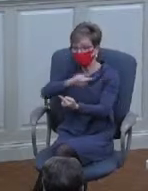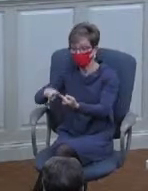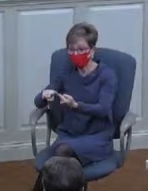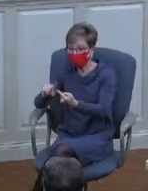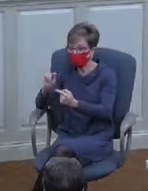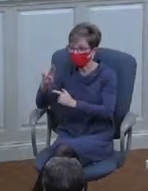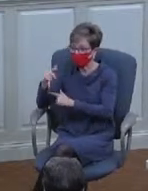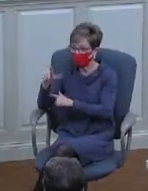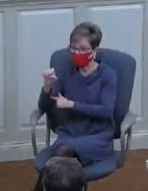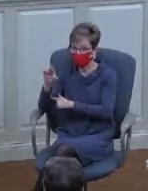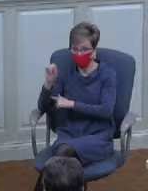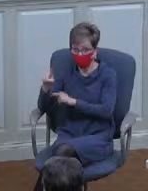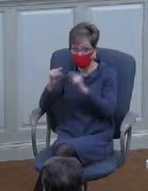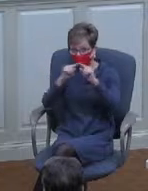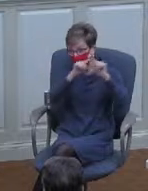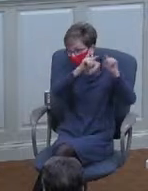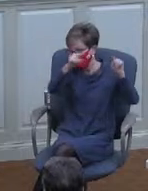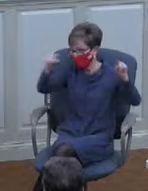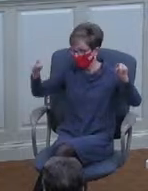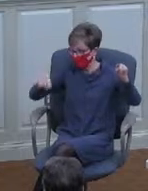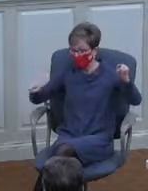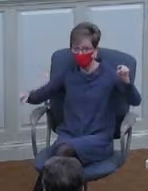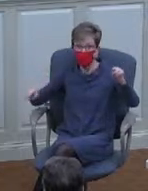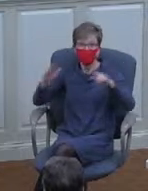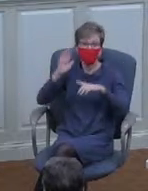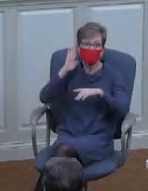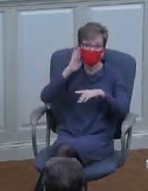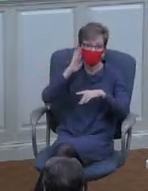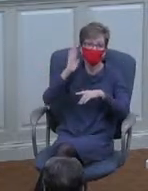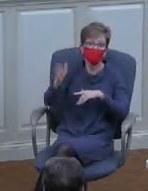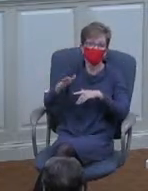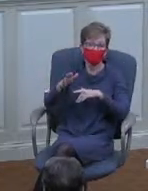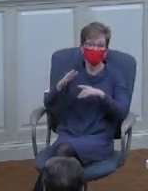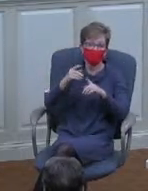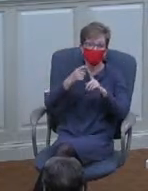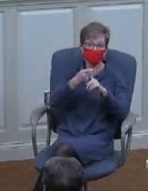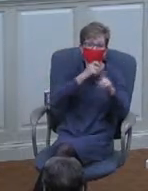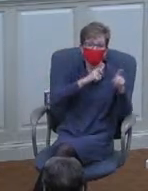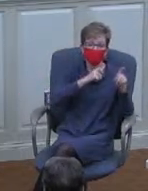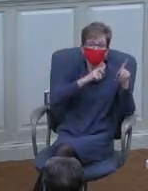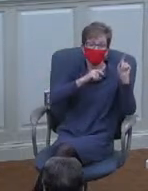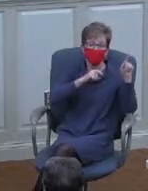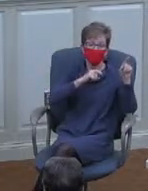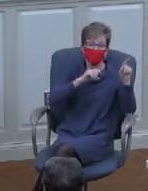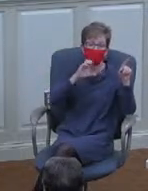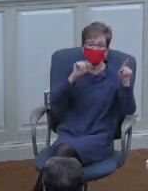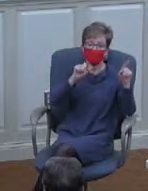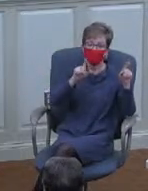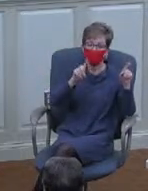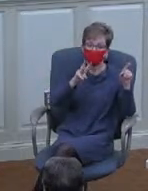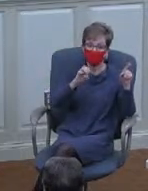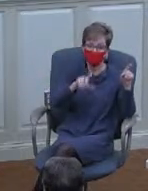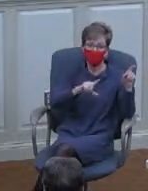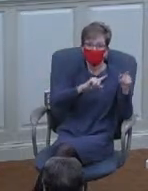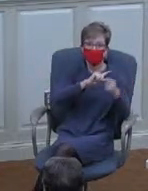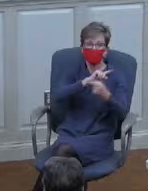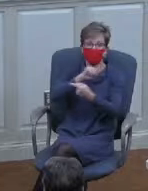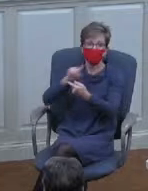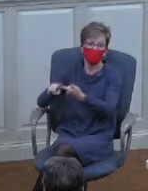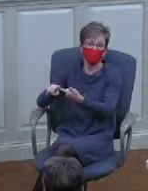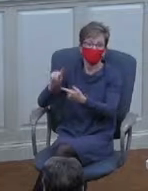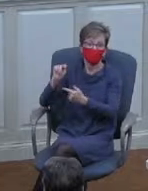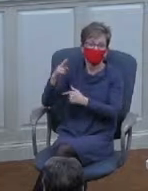discuss the Tuggle Road project. This will be essentially traversing from Caldwell over to Tuggle,